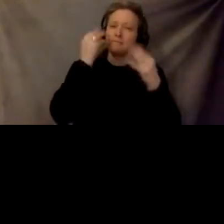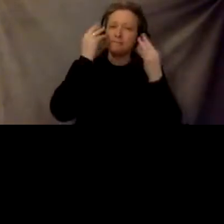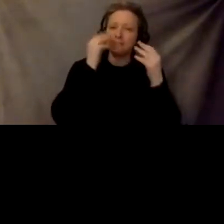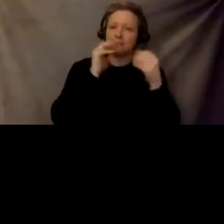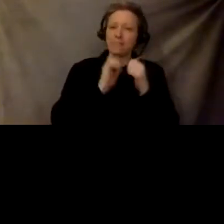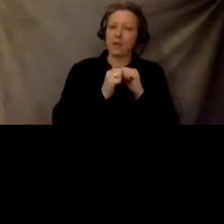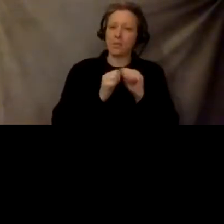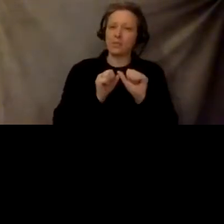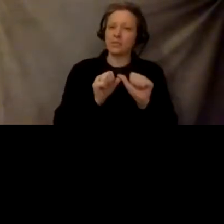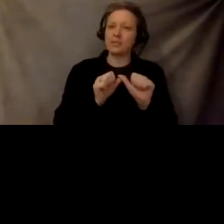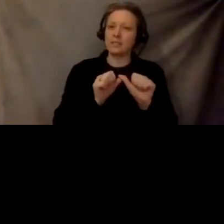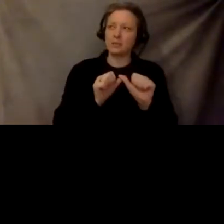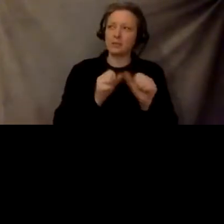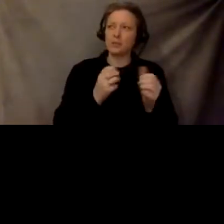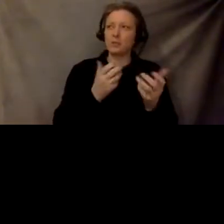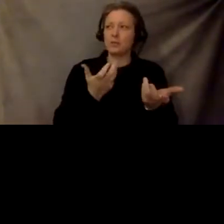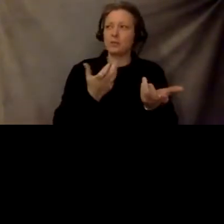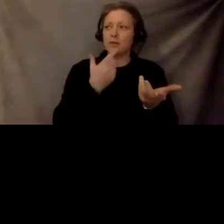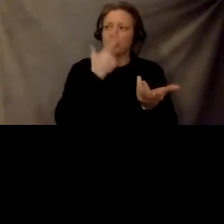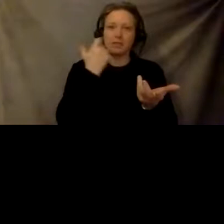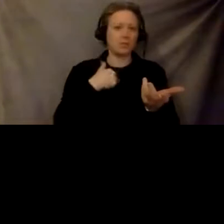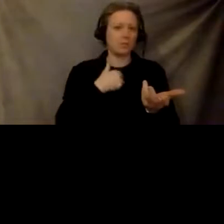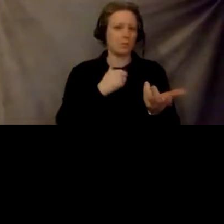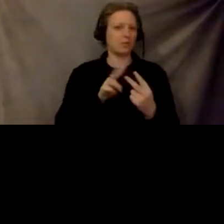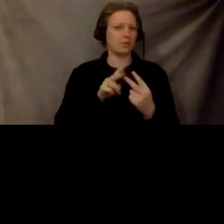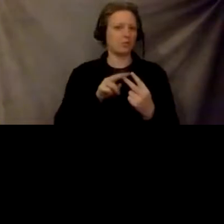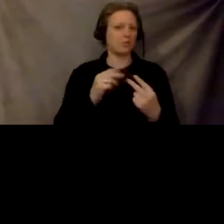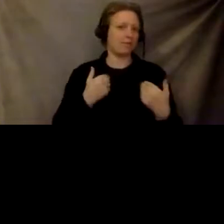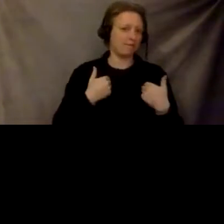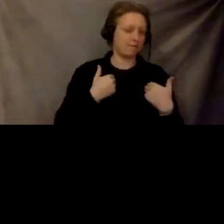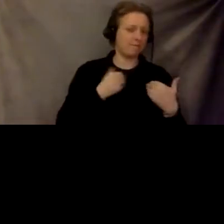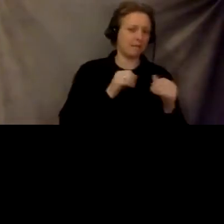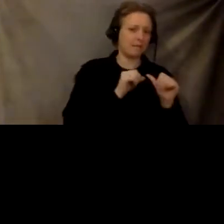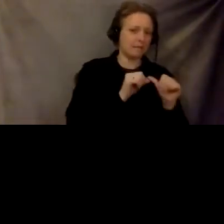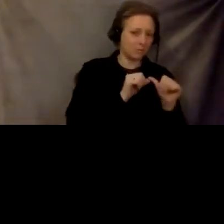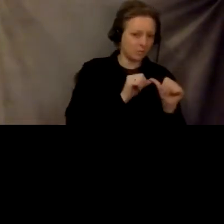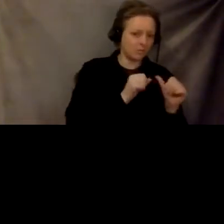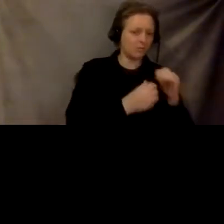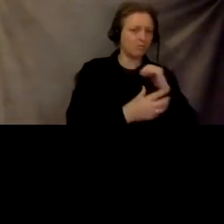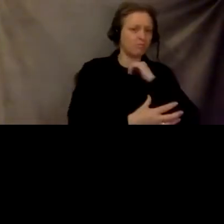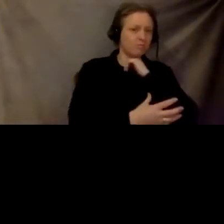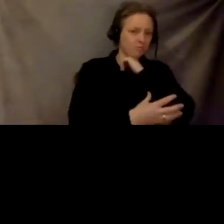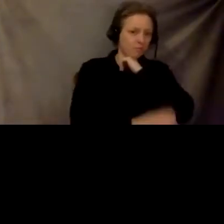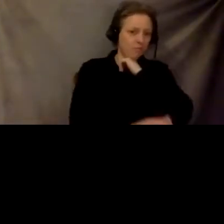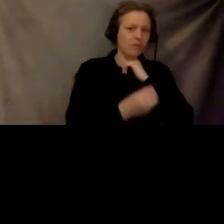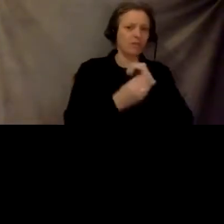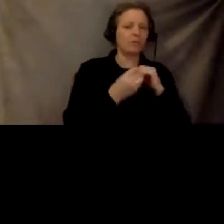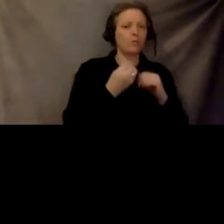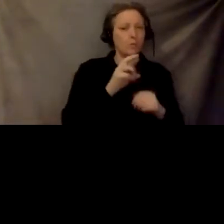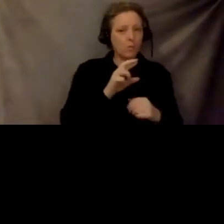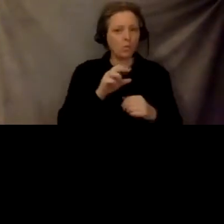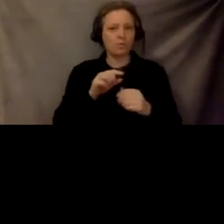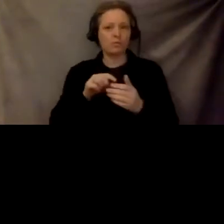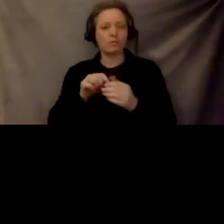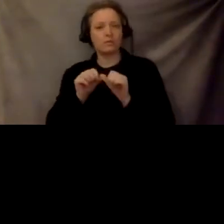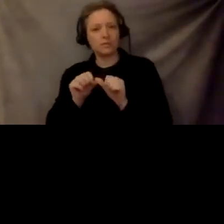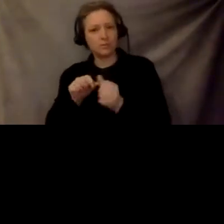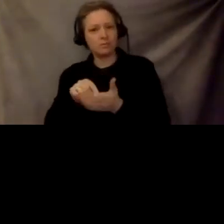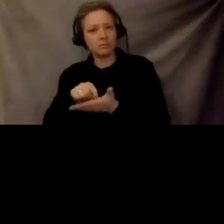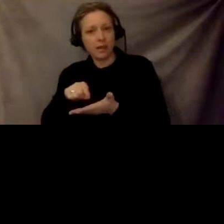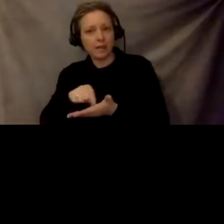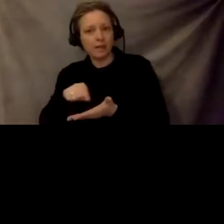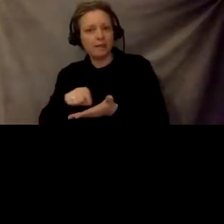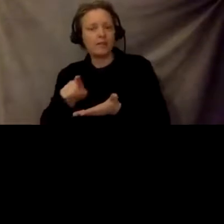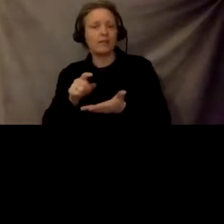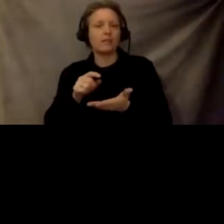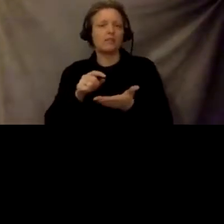have continued poverty and continued payment to people who don't have the skill sets, or we invest in an educational program. I'm